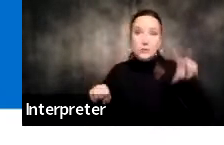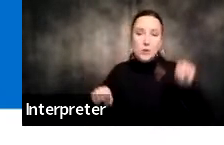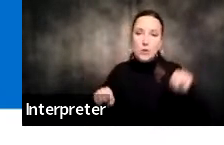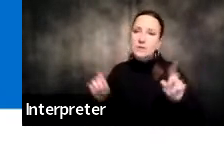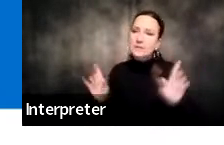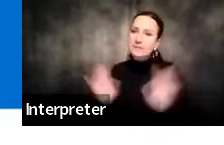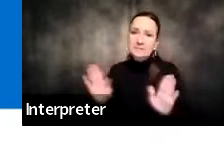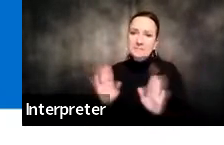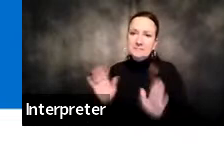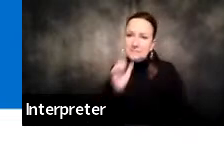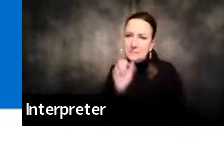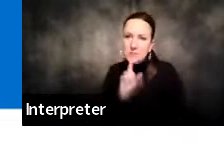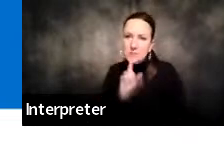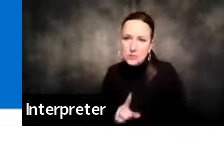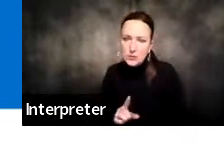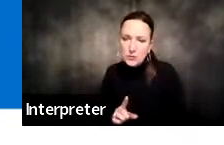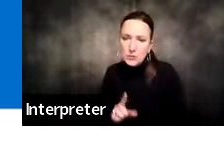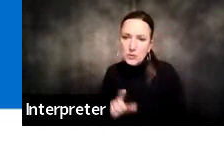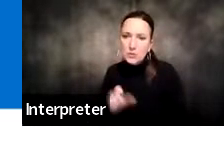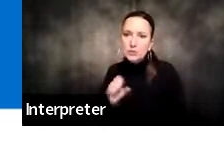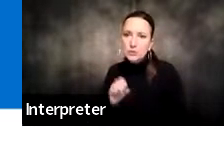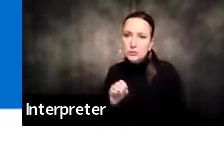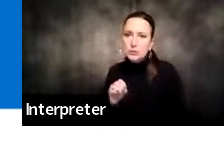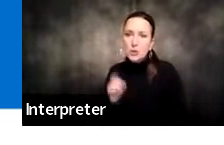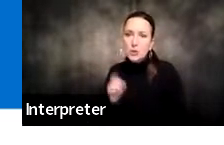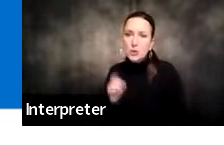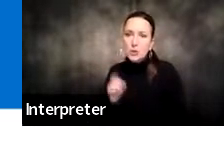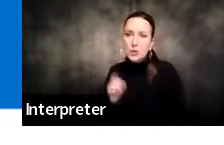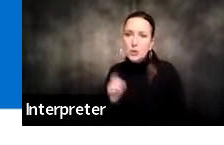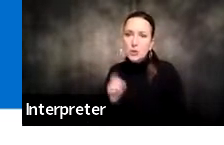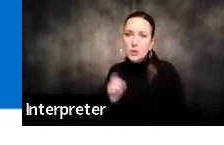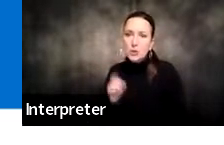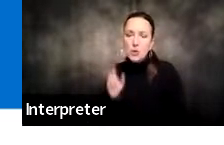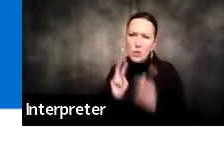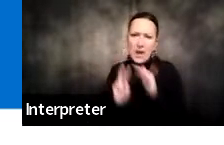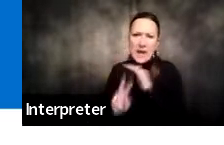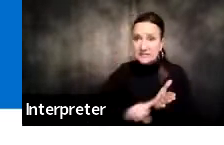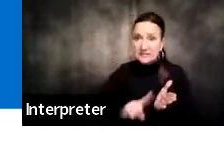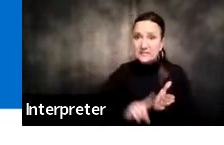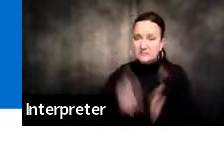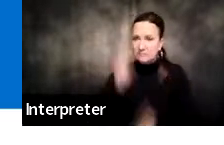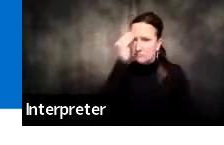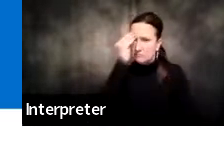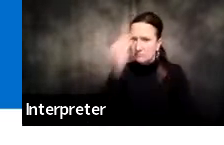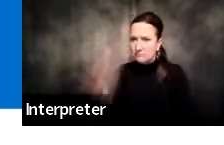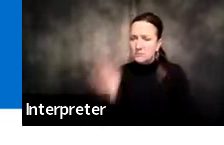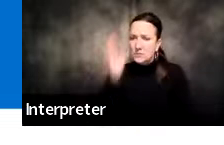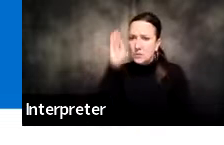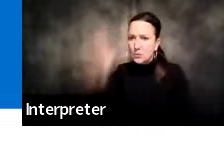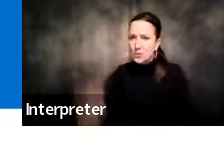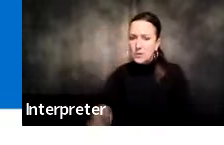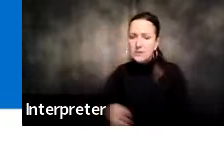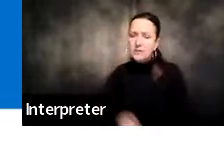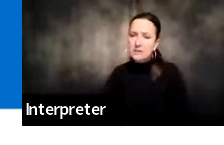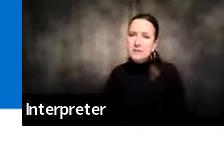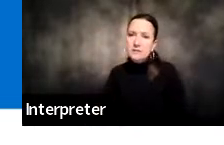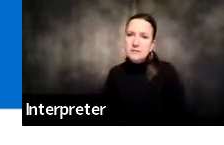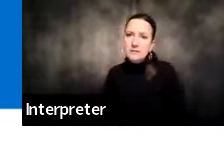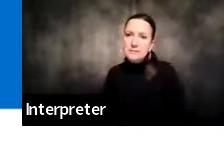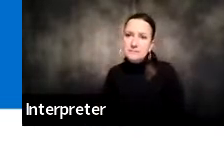not true. So that's something we can look at and get back to you with additional information on